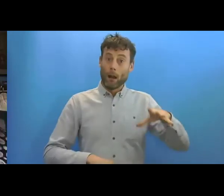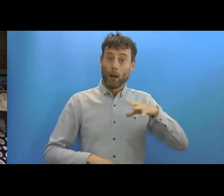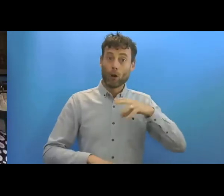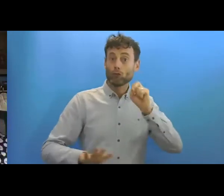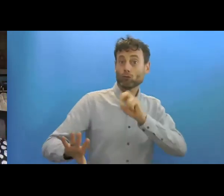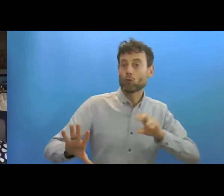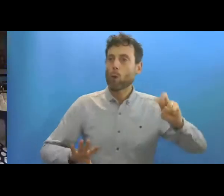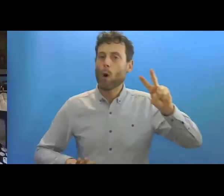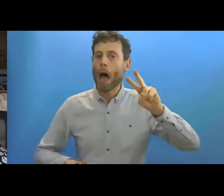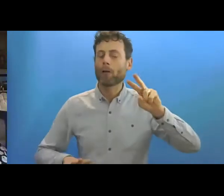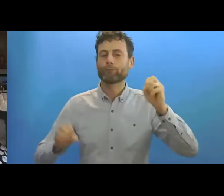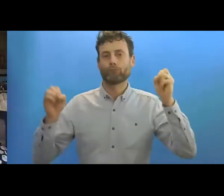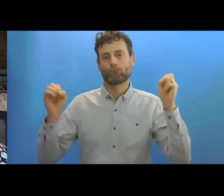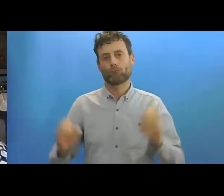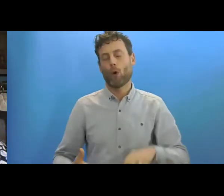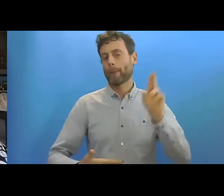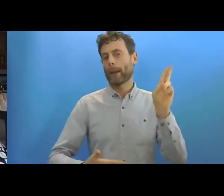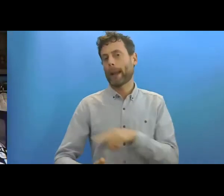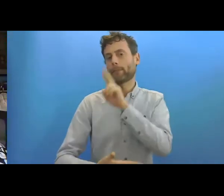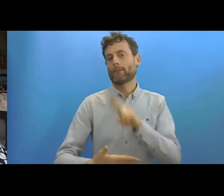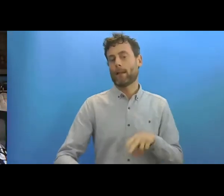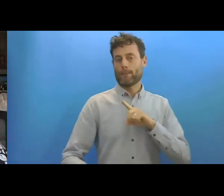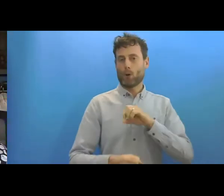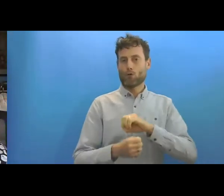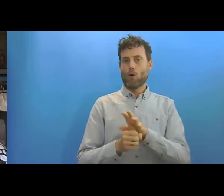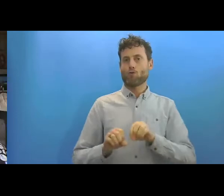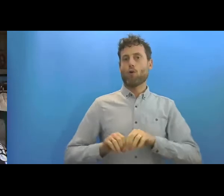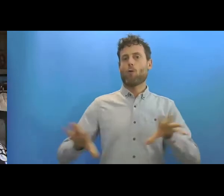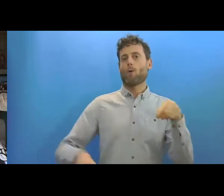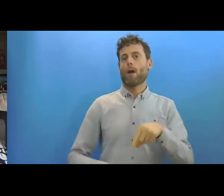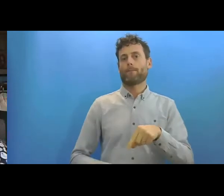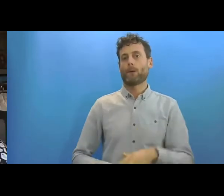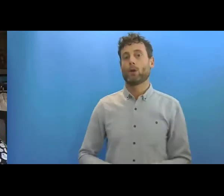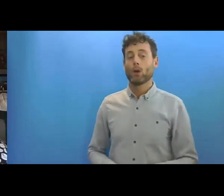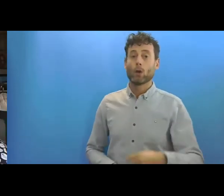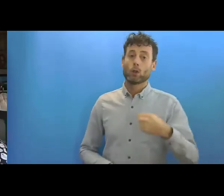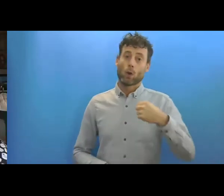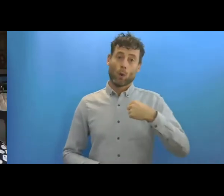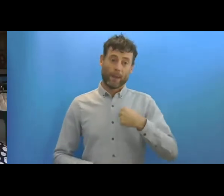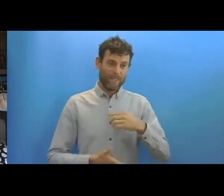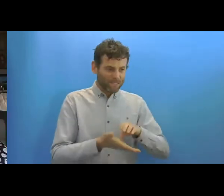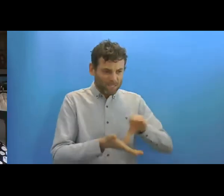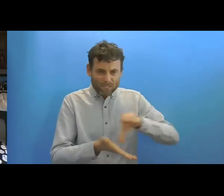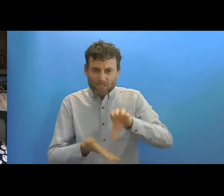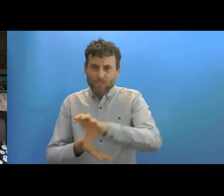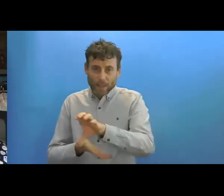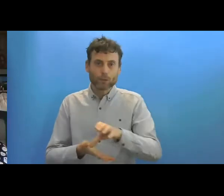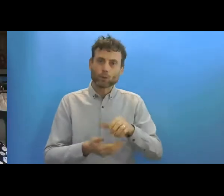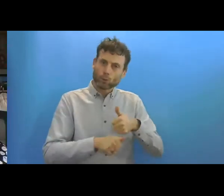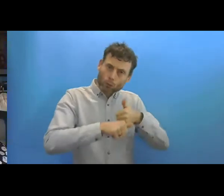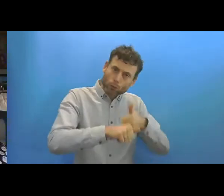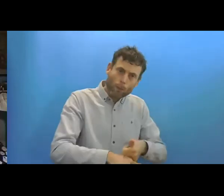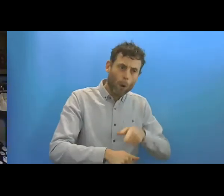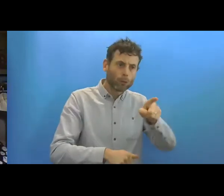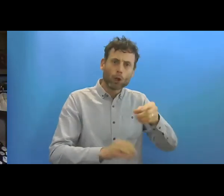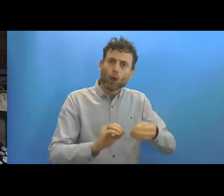tours canceled. So we fund artists across all art forms to create work and then to tour and